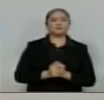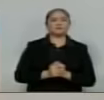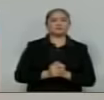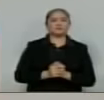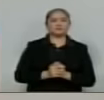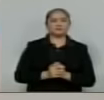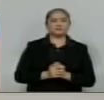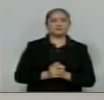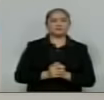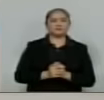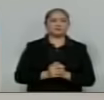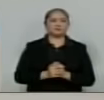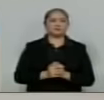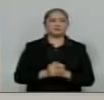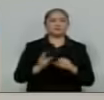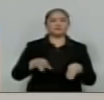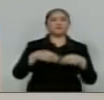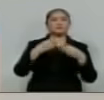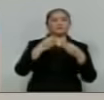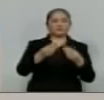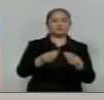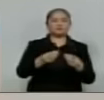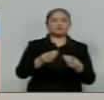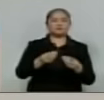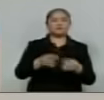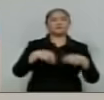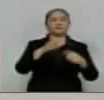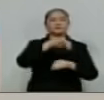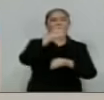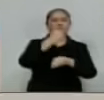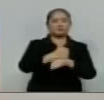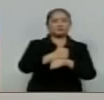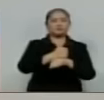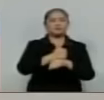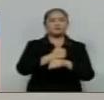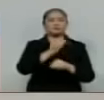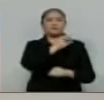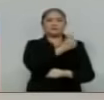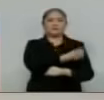promulgated by the duly constituted authorities of the Republic of the Philippines,